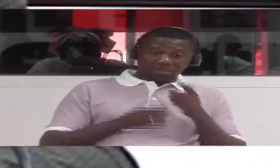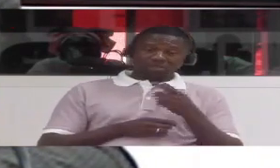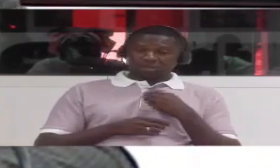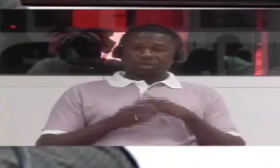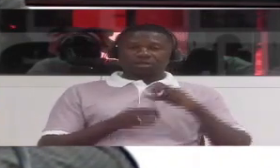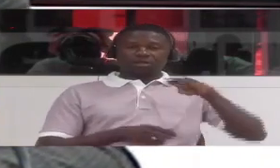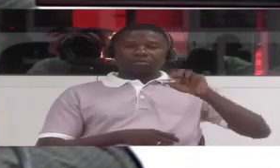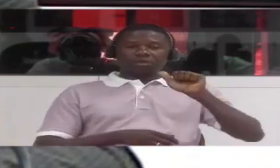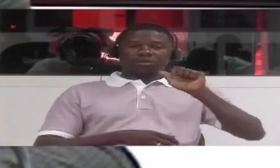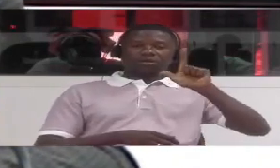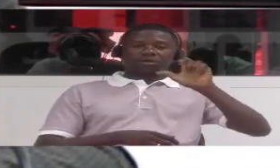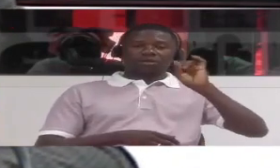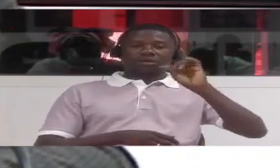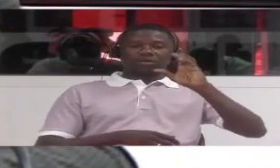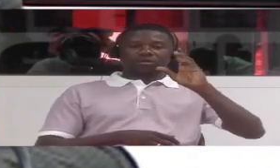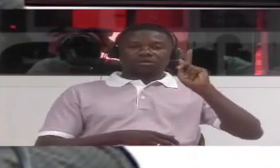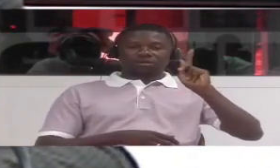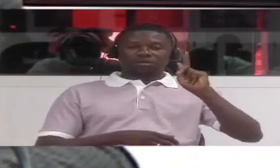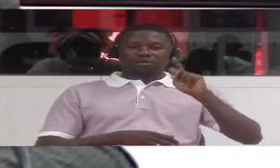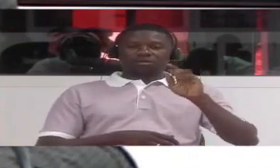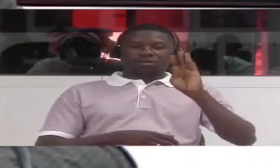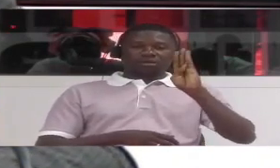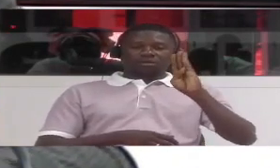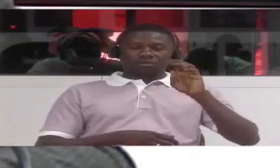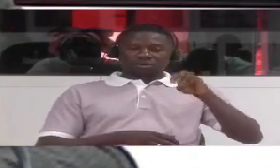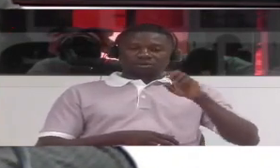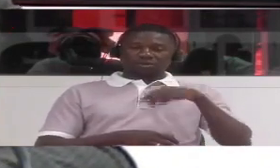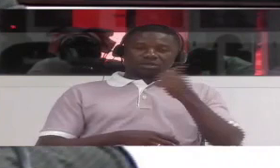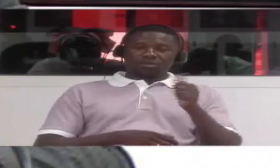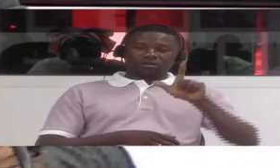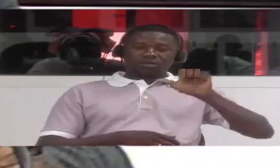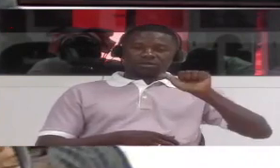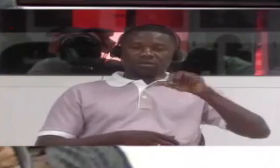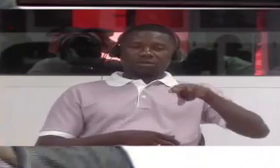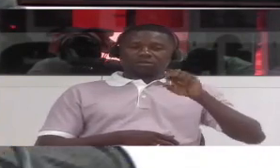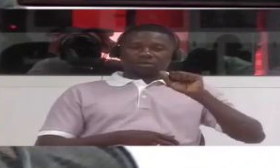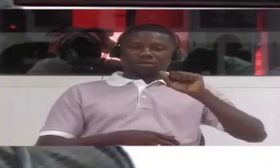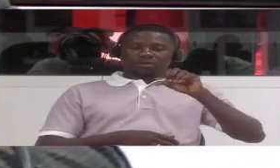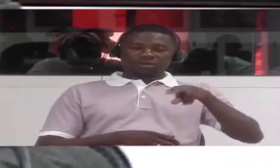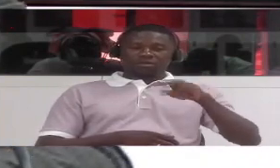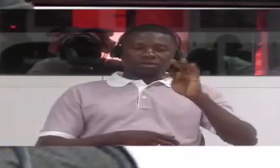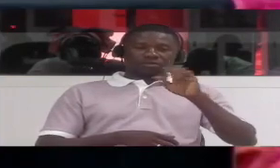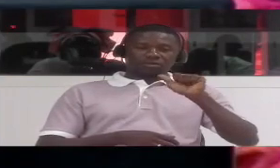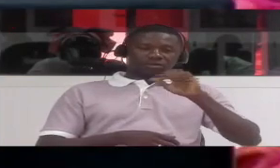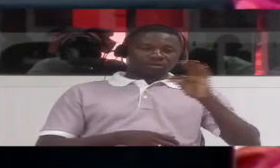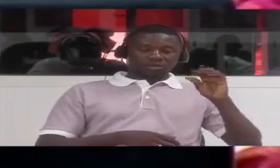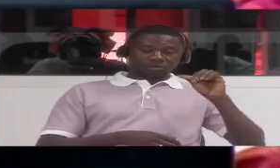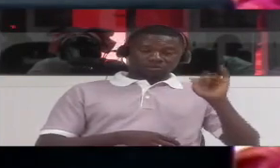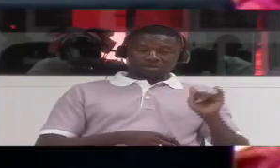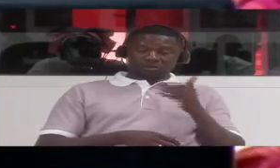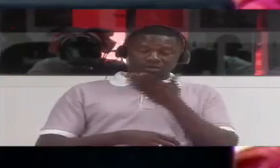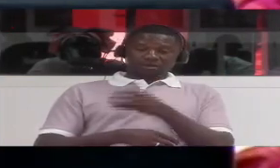Fati. After my torture, they looked at me. I said, oh, so this is where you were? And they said, well, this is where we have been. I'll come to the